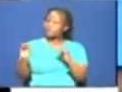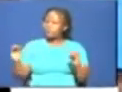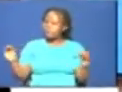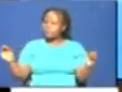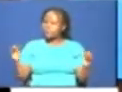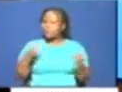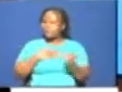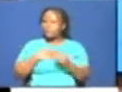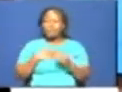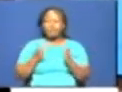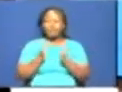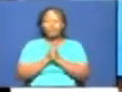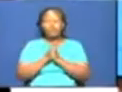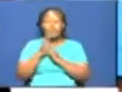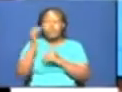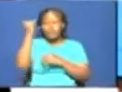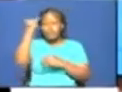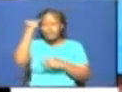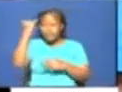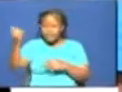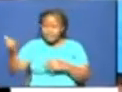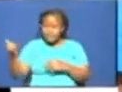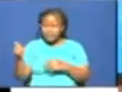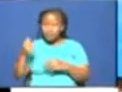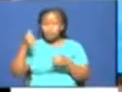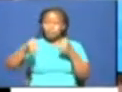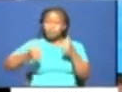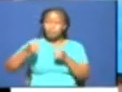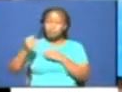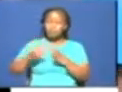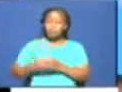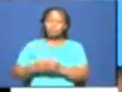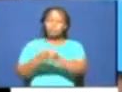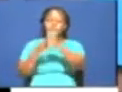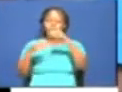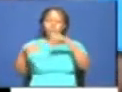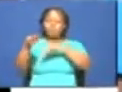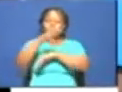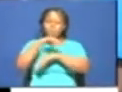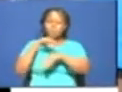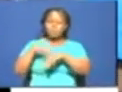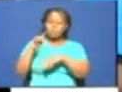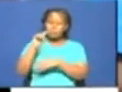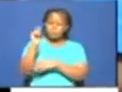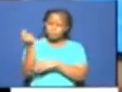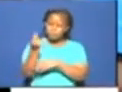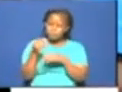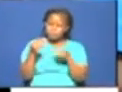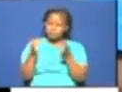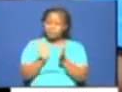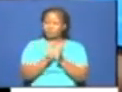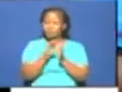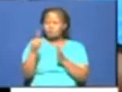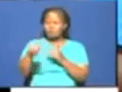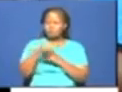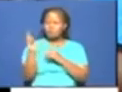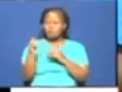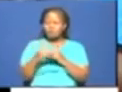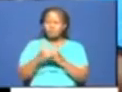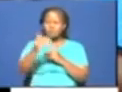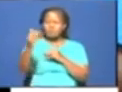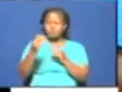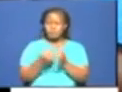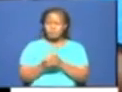with ideologies that will lead this nation in the wrong direction. Ideologies that divide